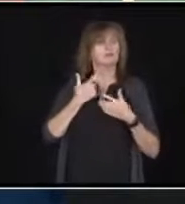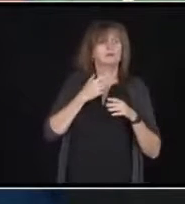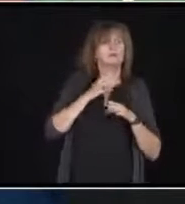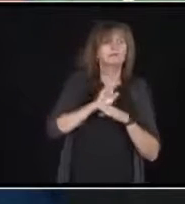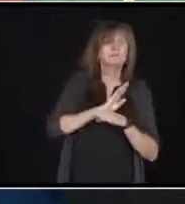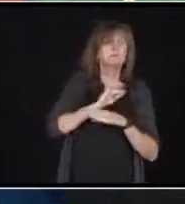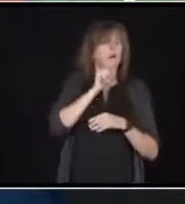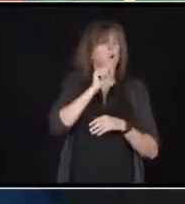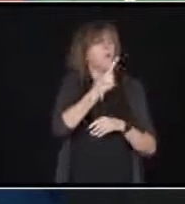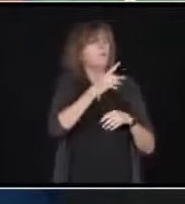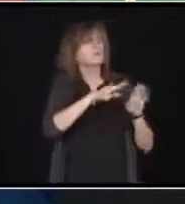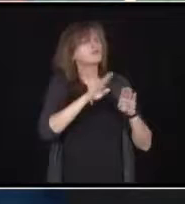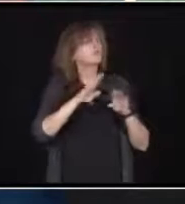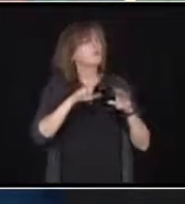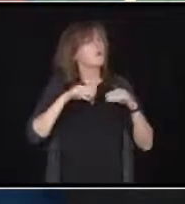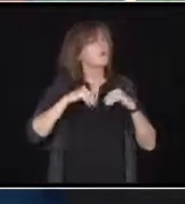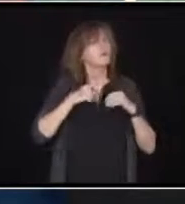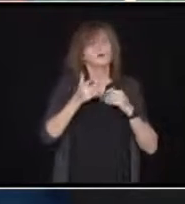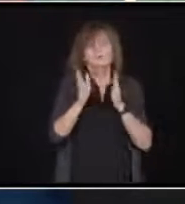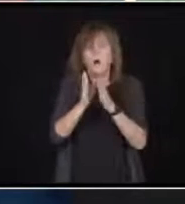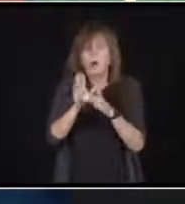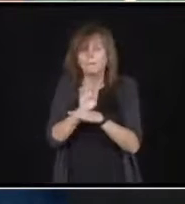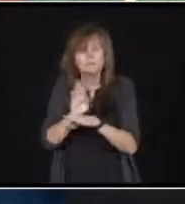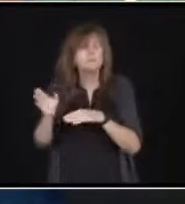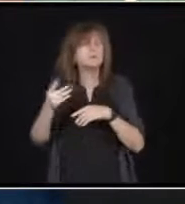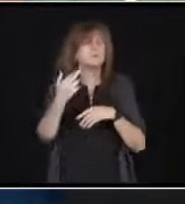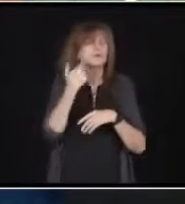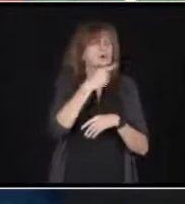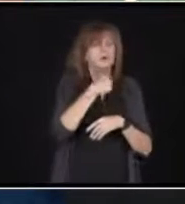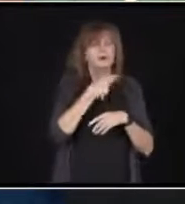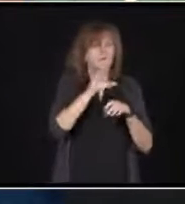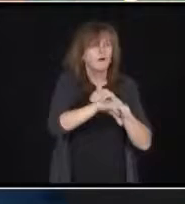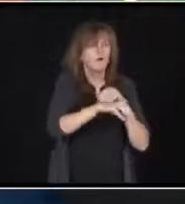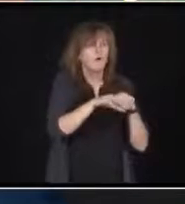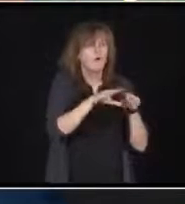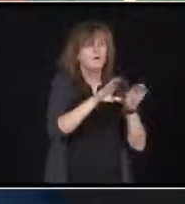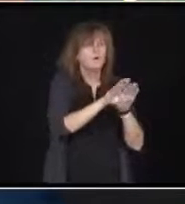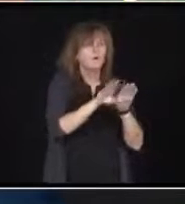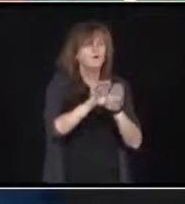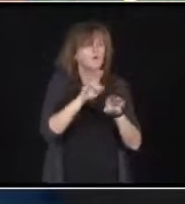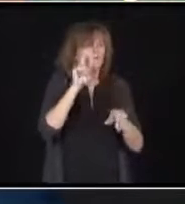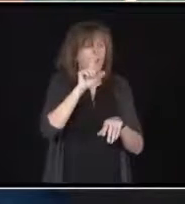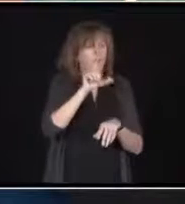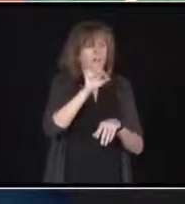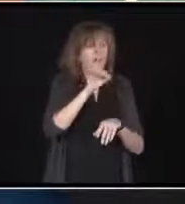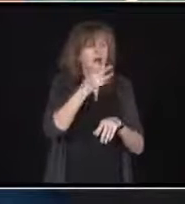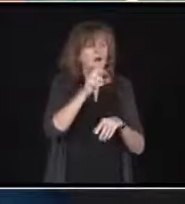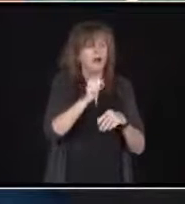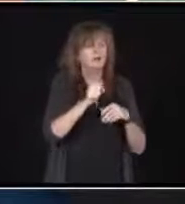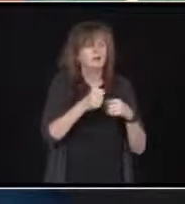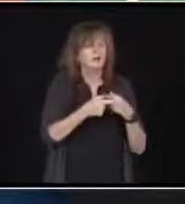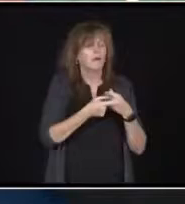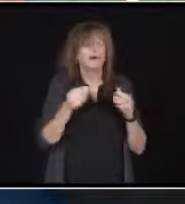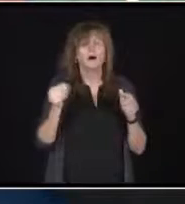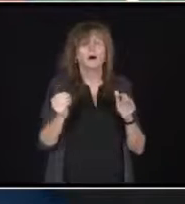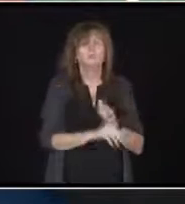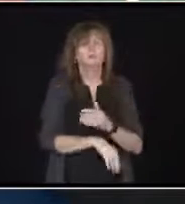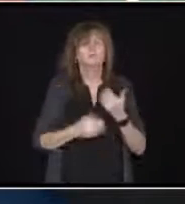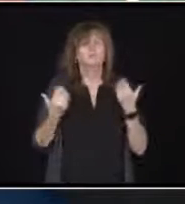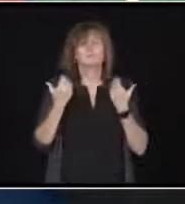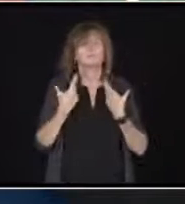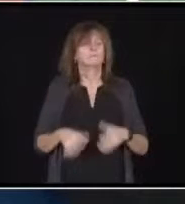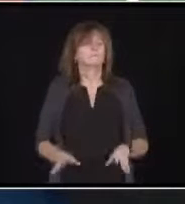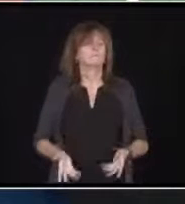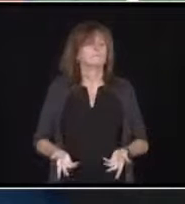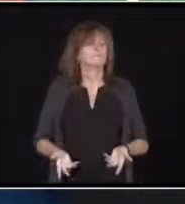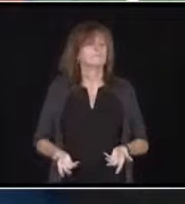entrepreneurs. And then they get closed down for 28 days. It's not anyone's particular fault, but that's